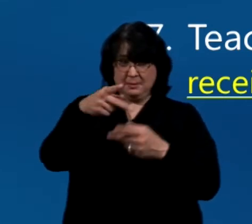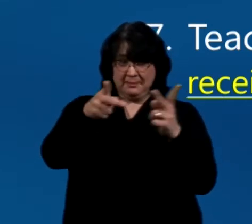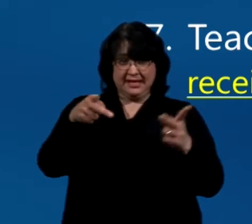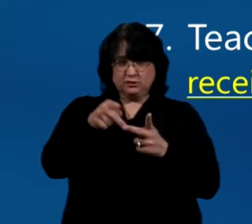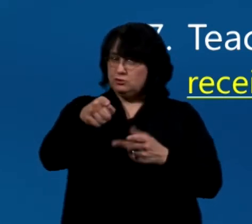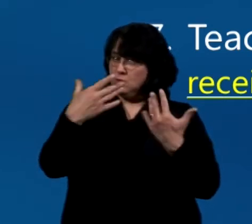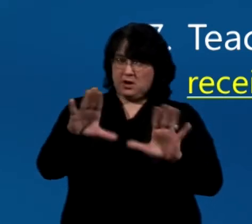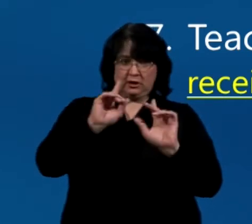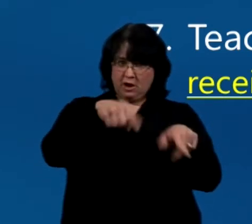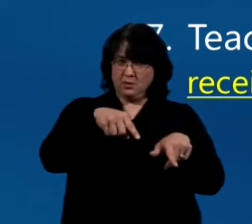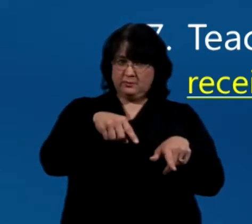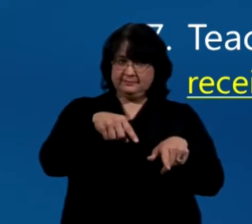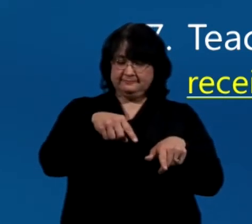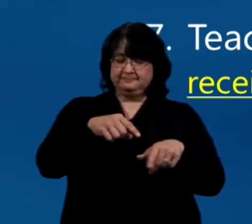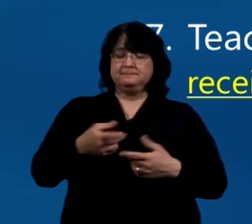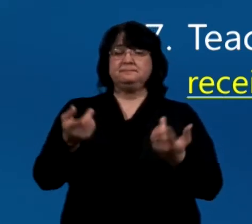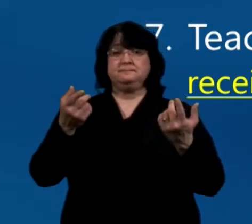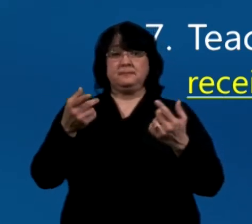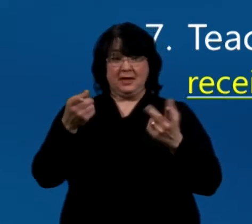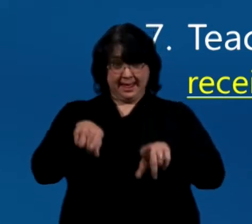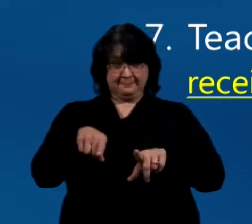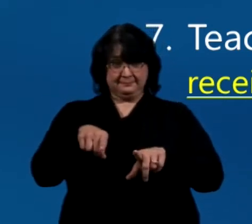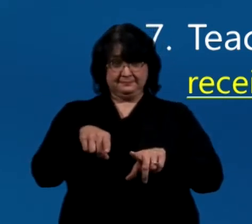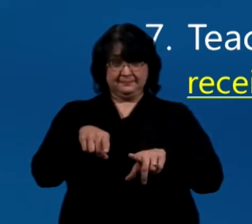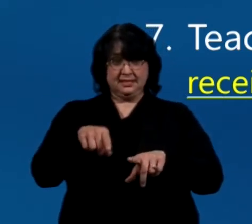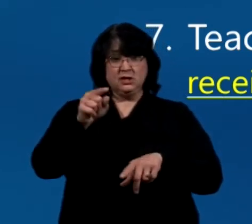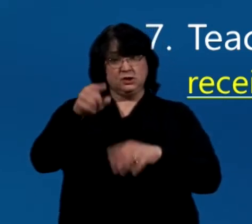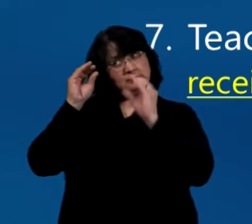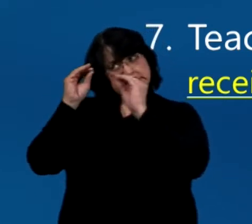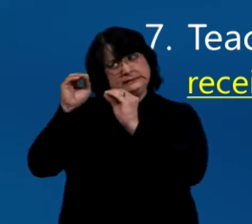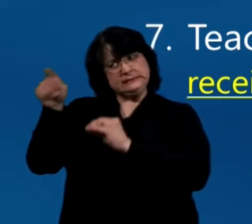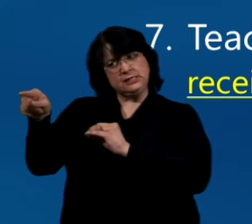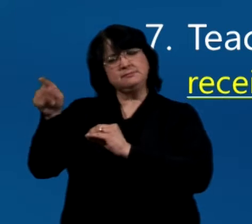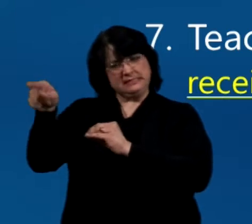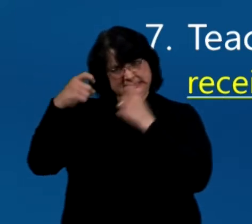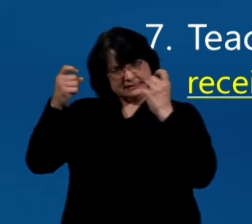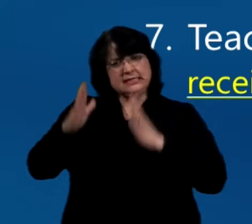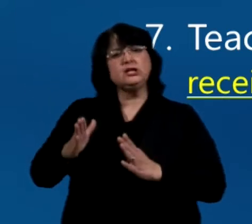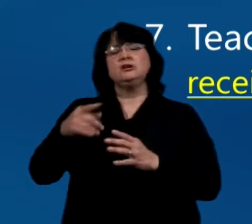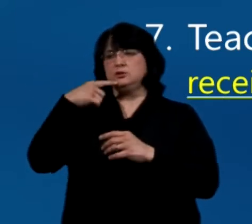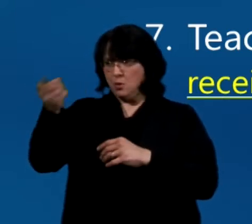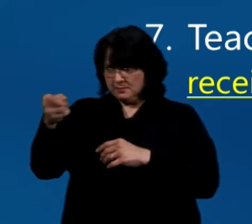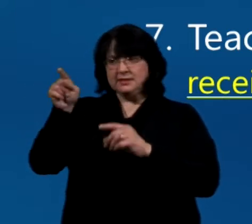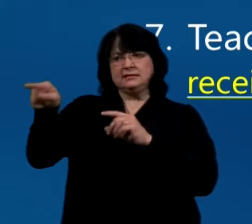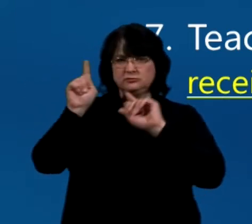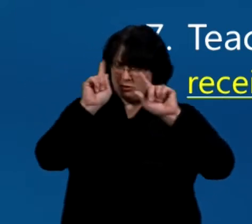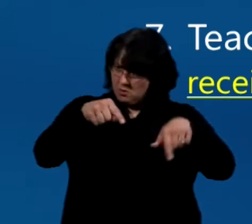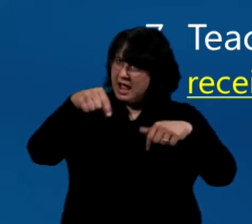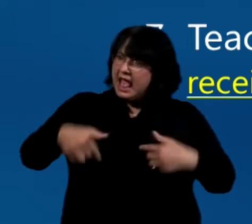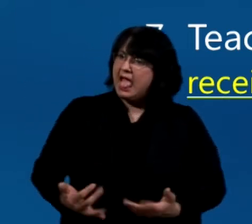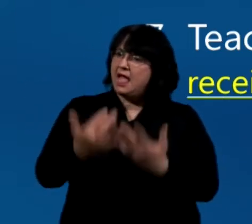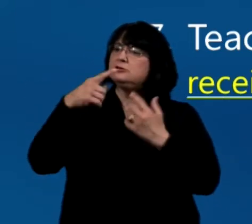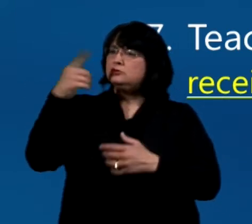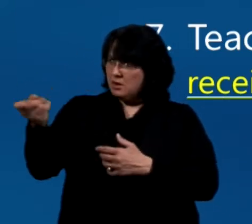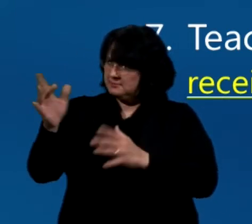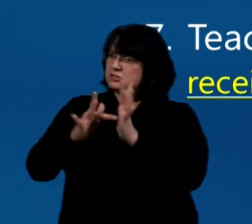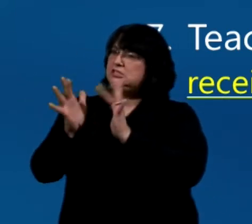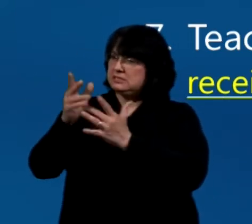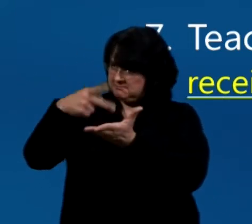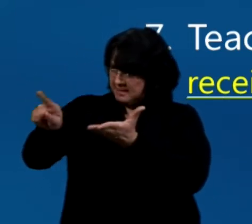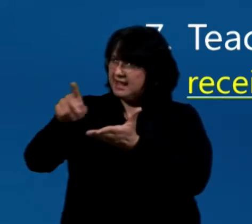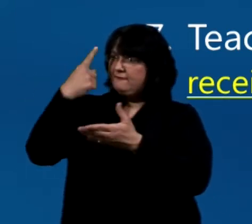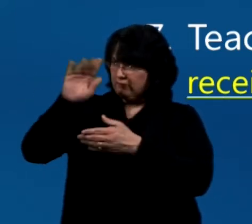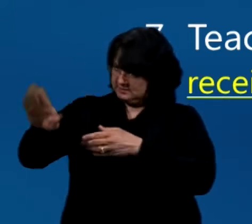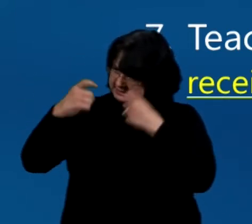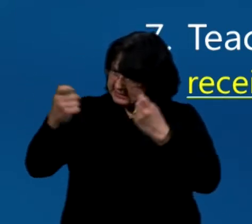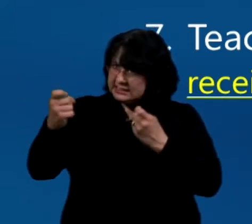go. Here's how it goes. You've taught him he's a sinner. You've told him he's going to hell. You've told him Jesus paid the penalty. You've